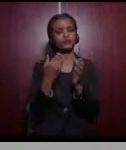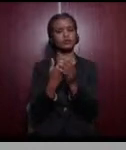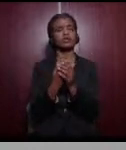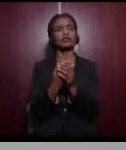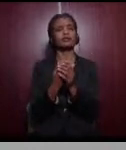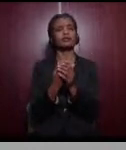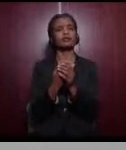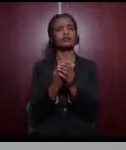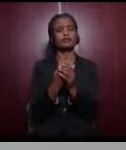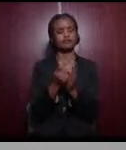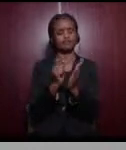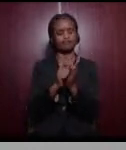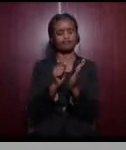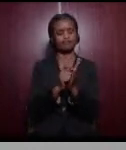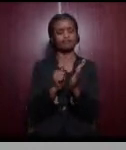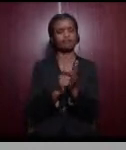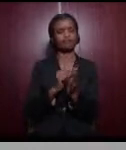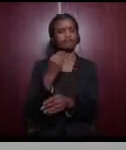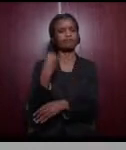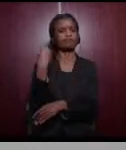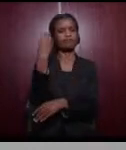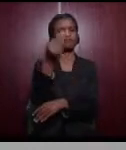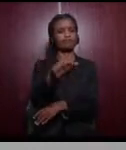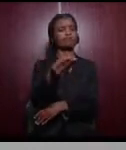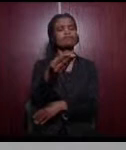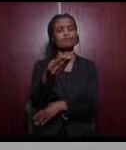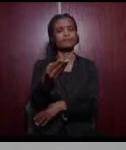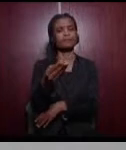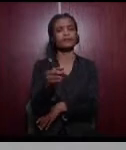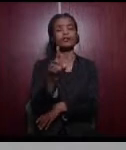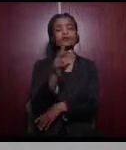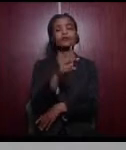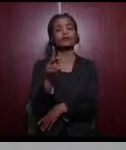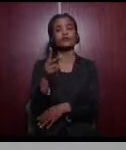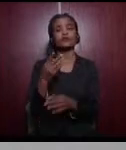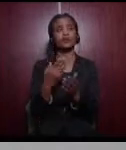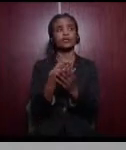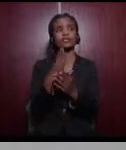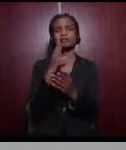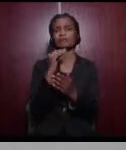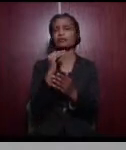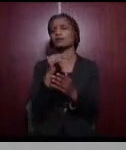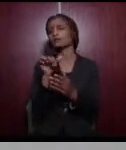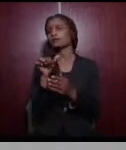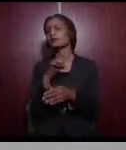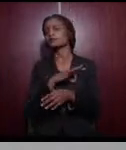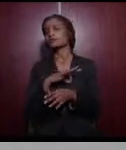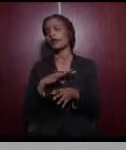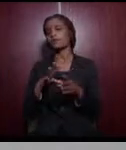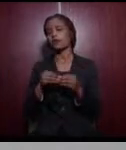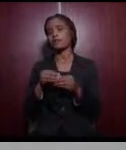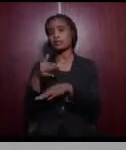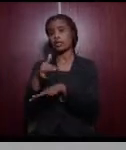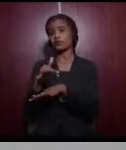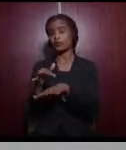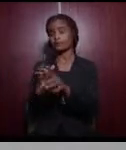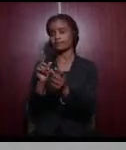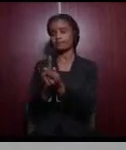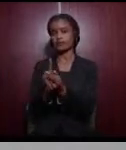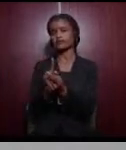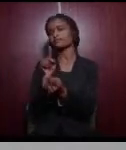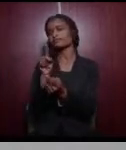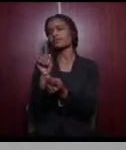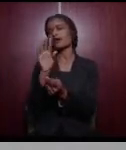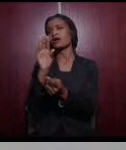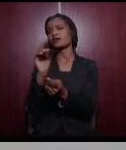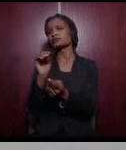able to follow up. Uganewa labua li staff ukamontle hore bali choose hore how do you raise a petition? Then